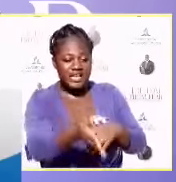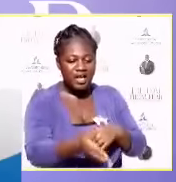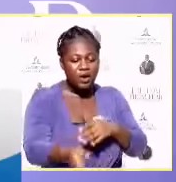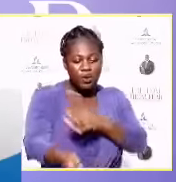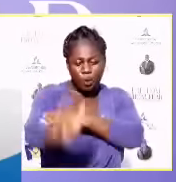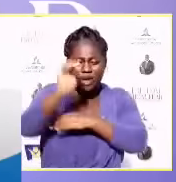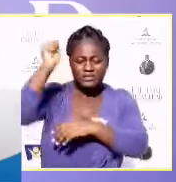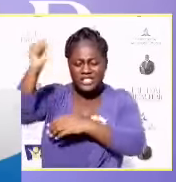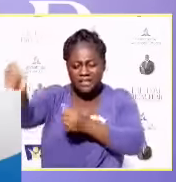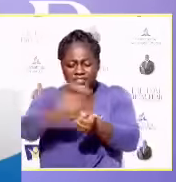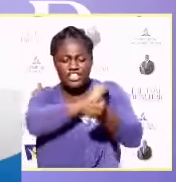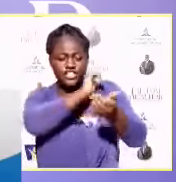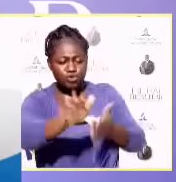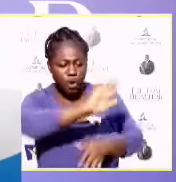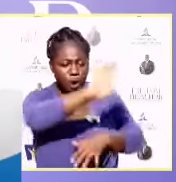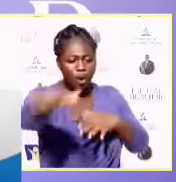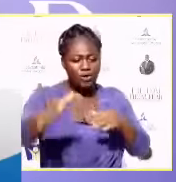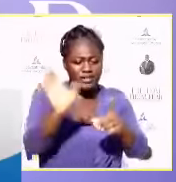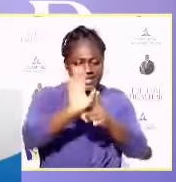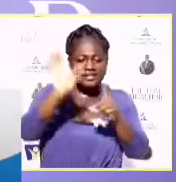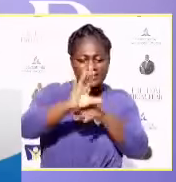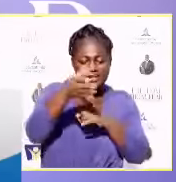Condemn them with an overthrow.